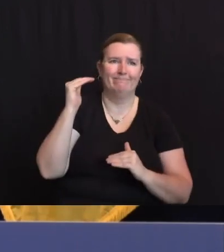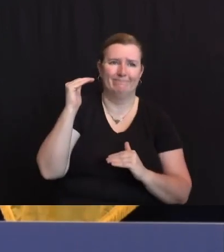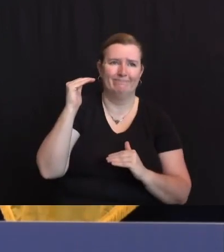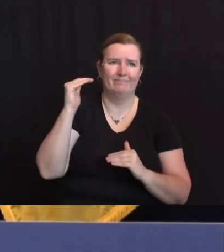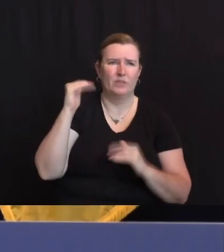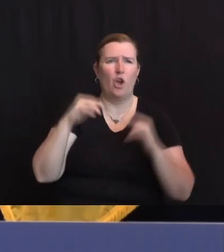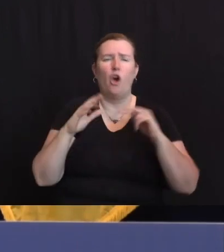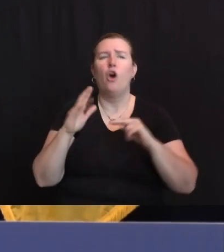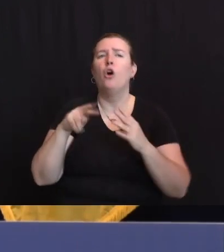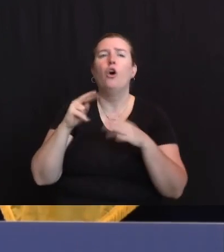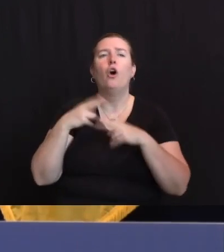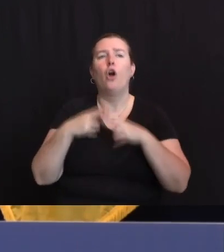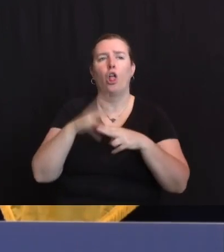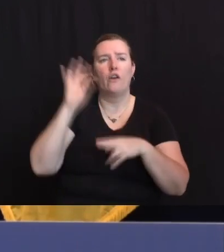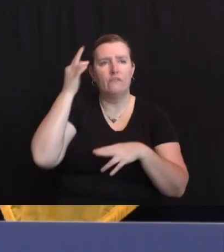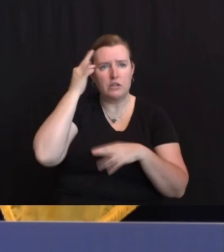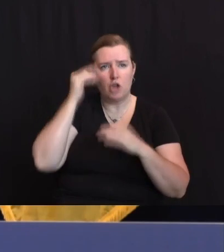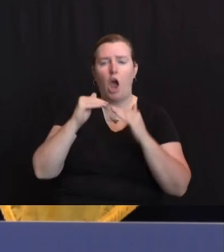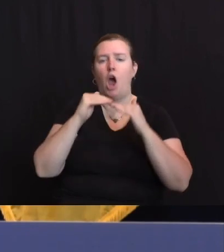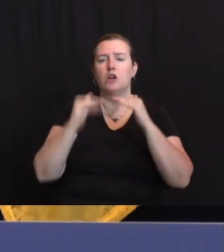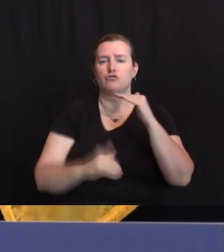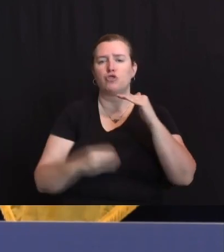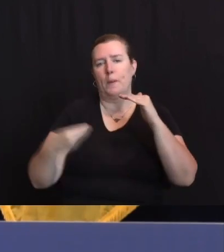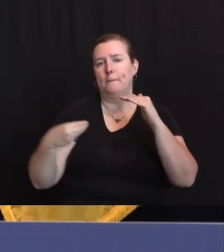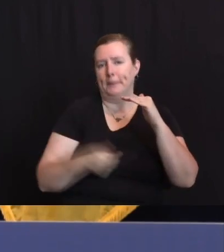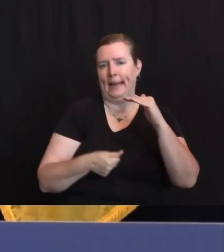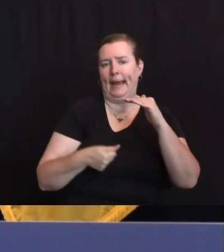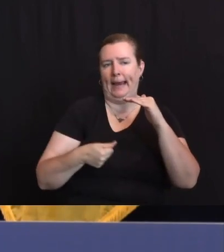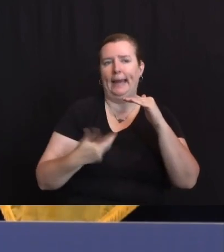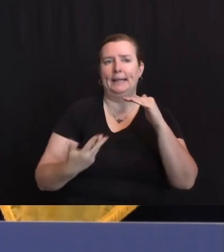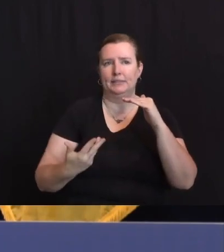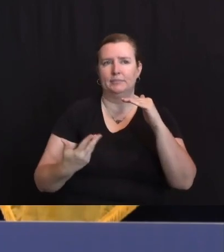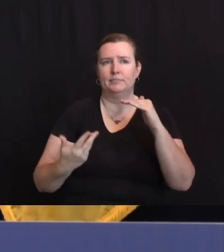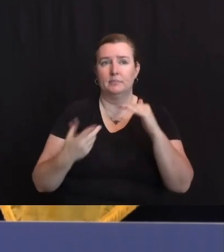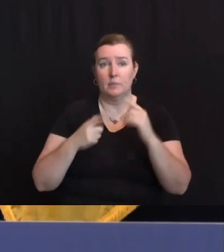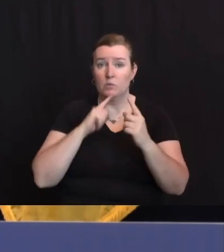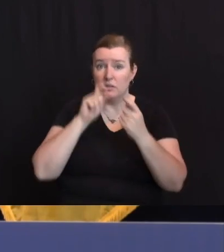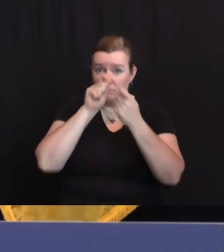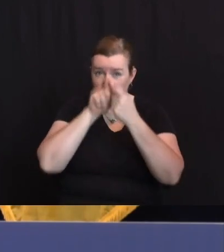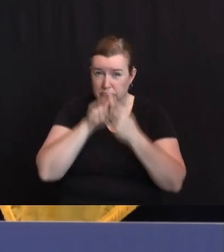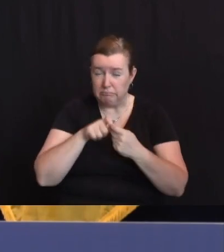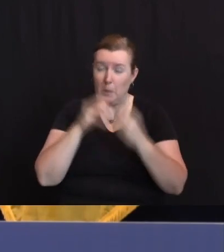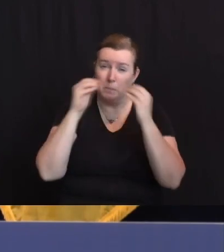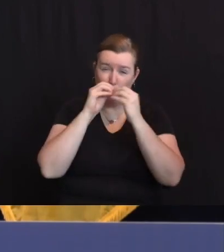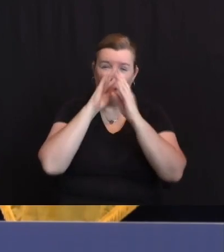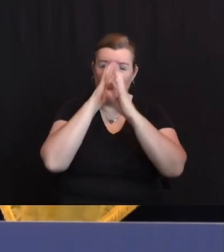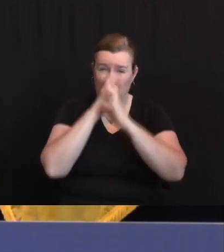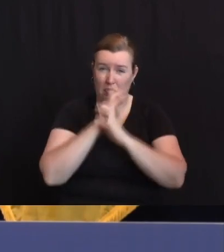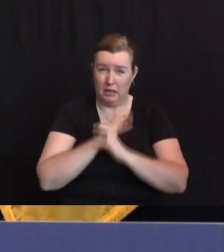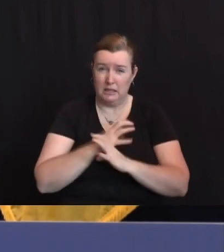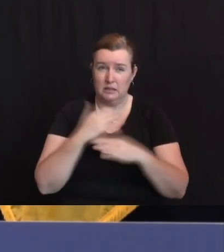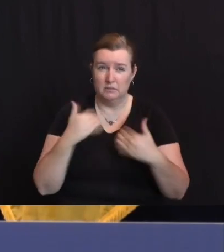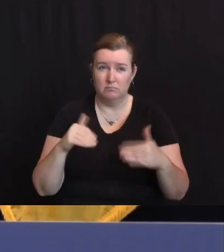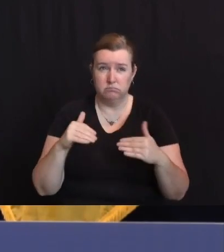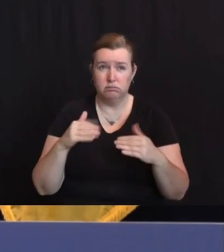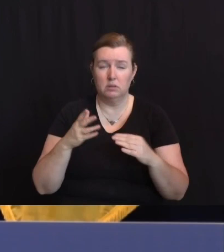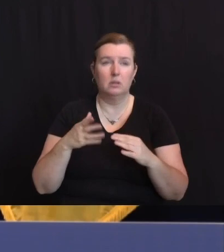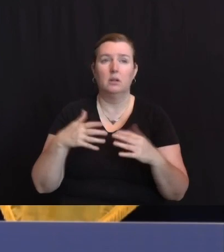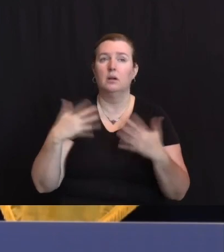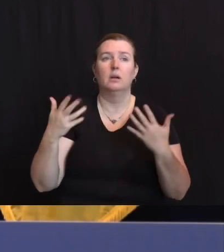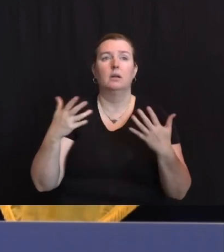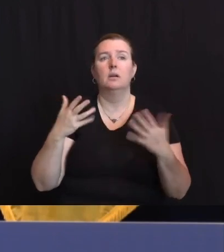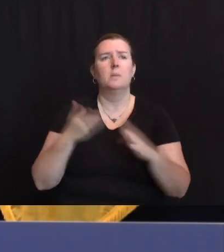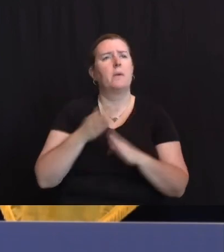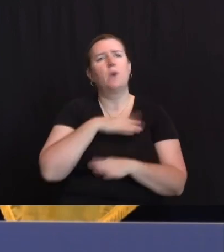expense approach, the devil's in the details. When they said remote learning wasn't a COVID expense, it was tough